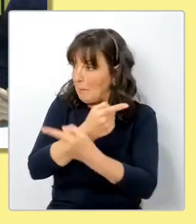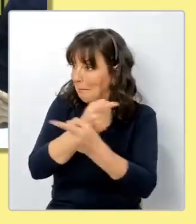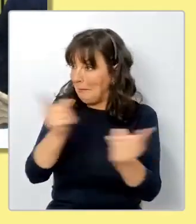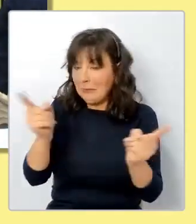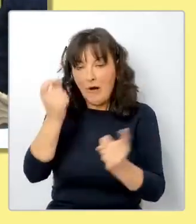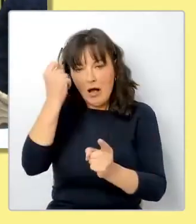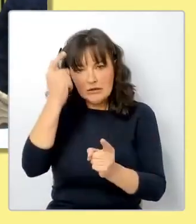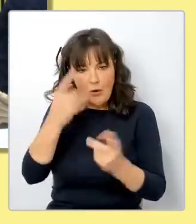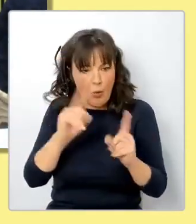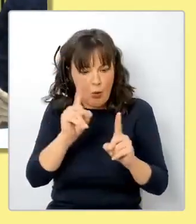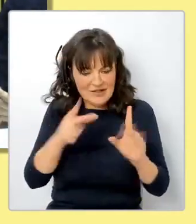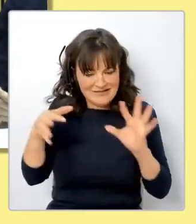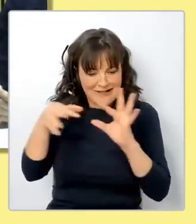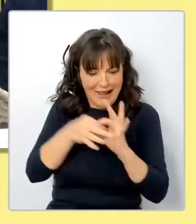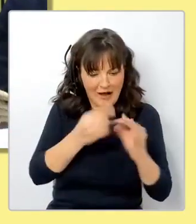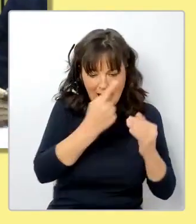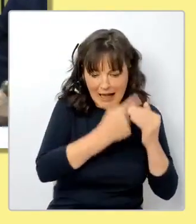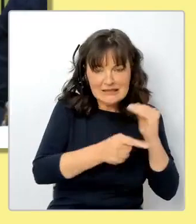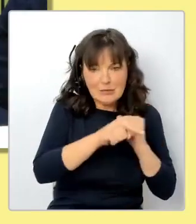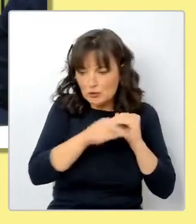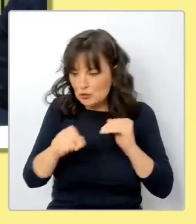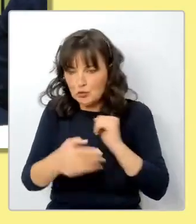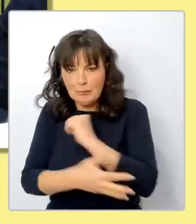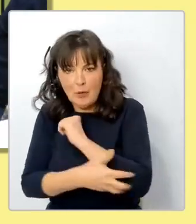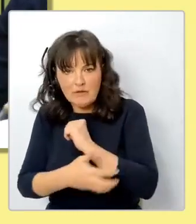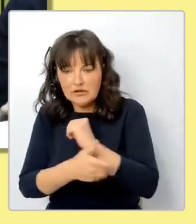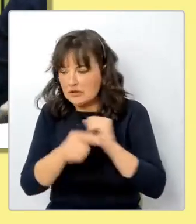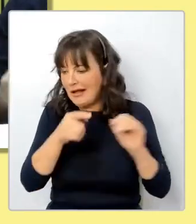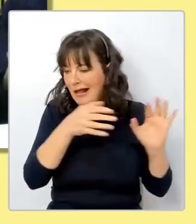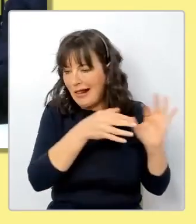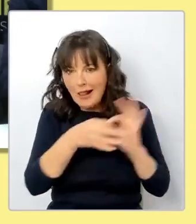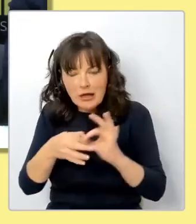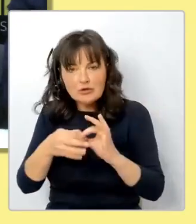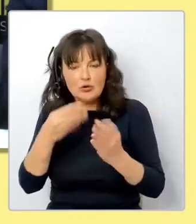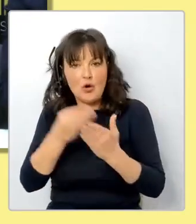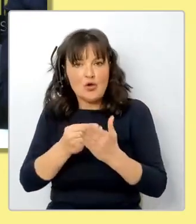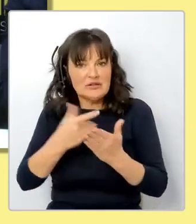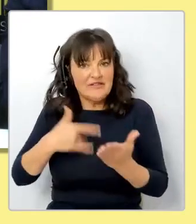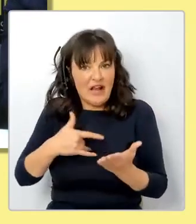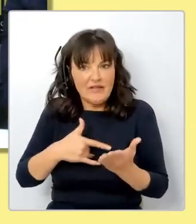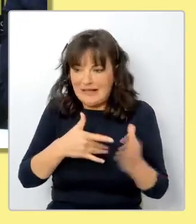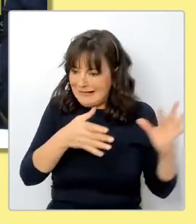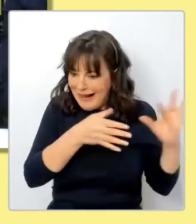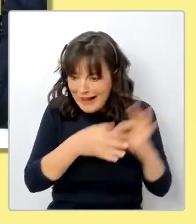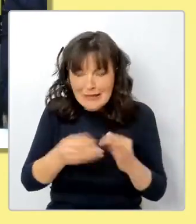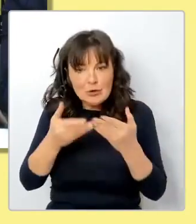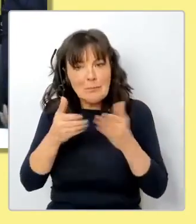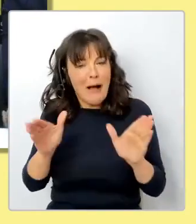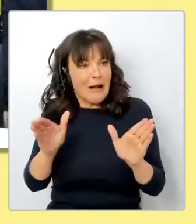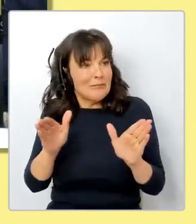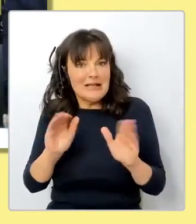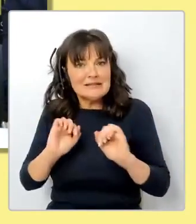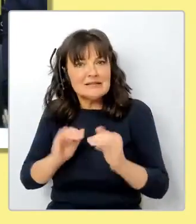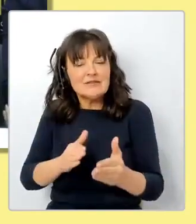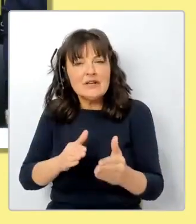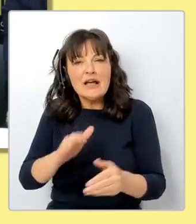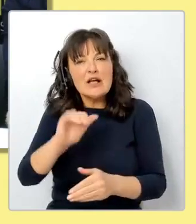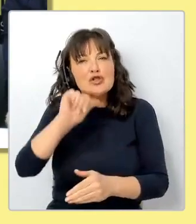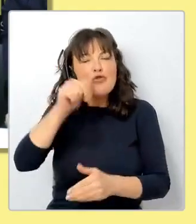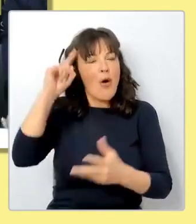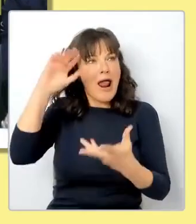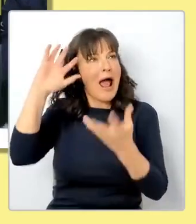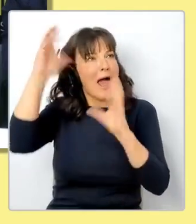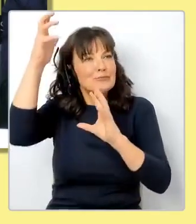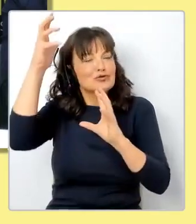about cost of living. We've been talking about other public services. It's real for us. It's not just an abstract political term, but it's not